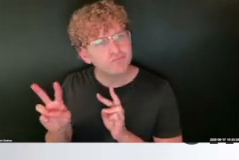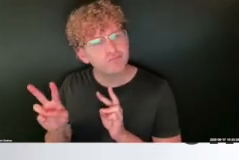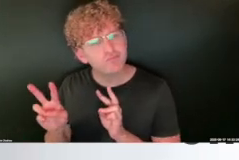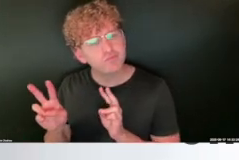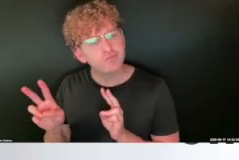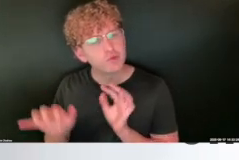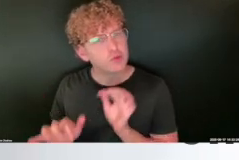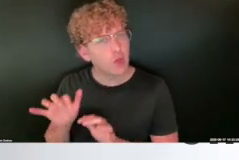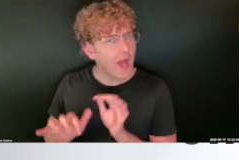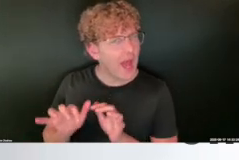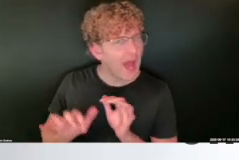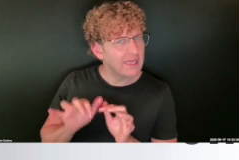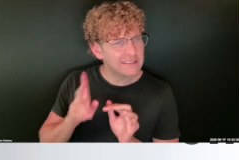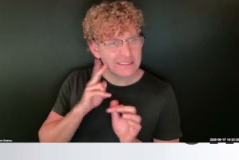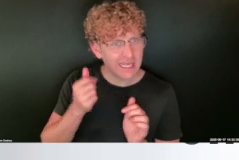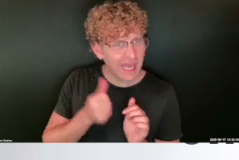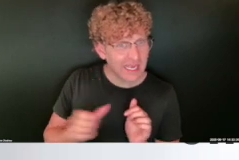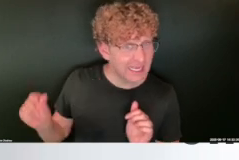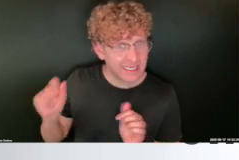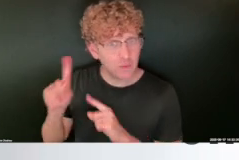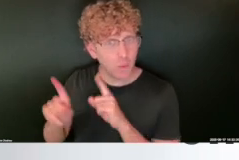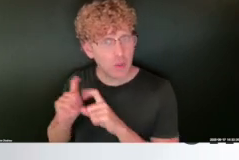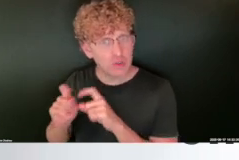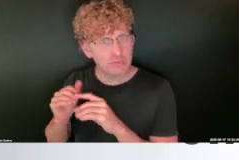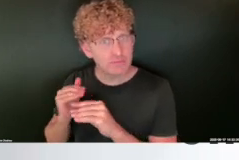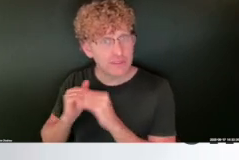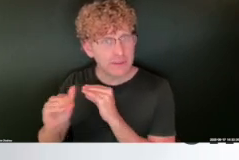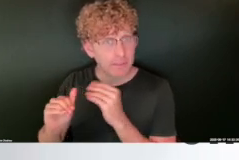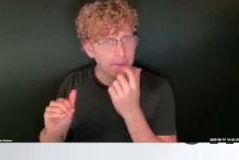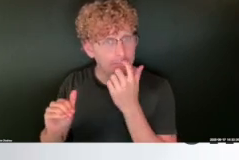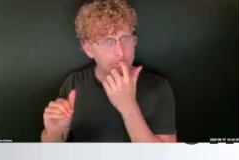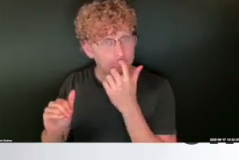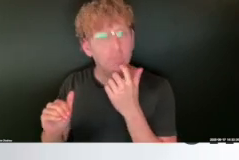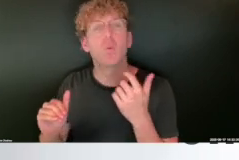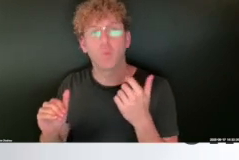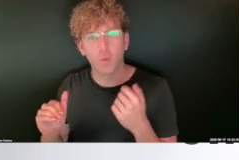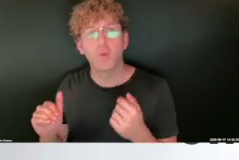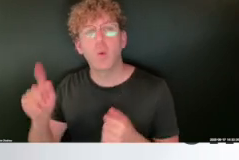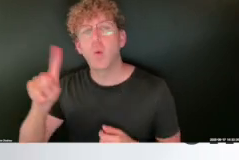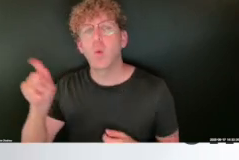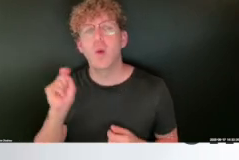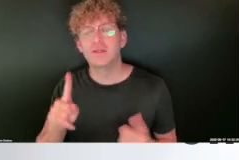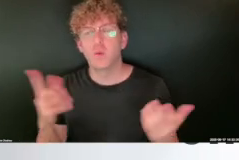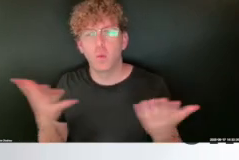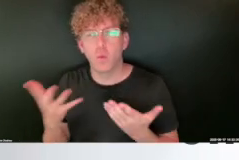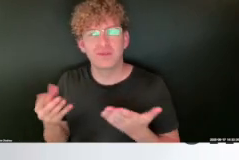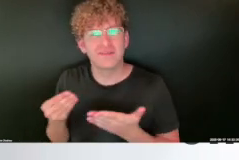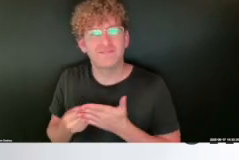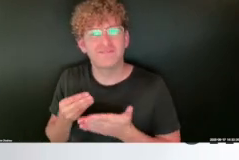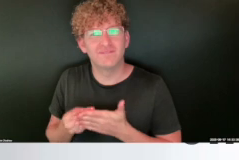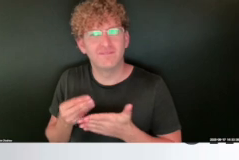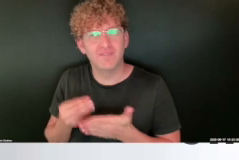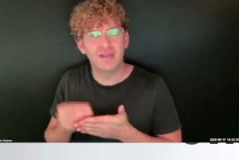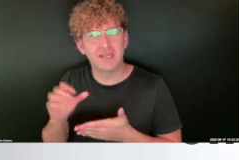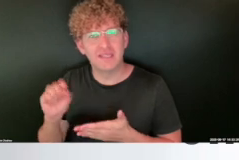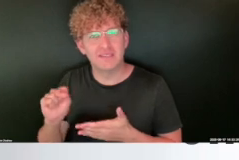Okay, so from Marissa Brown, the question is, what is the funding source for the AB 100 early action item for